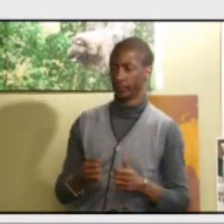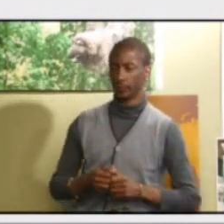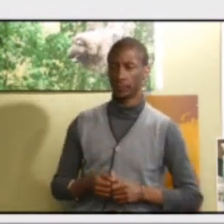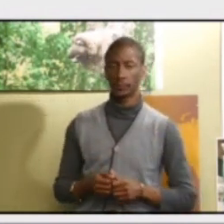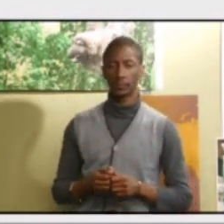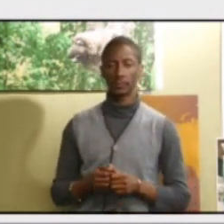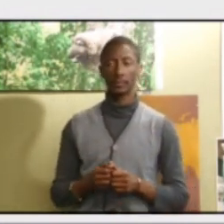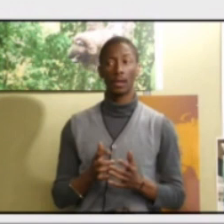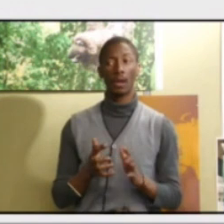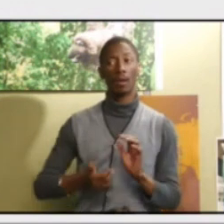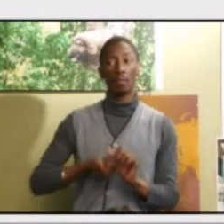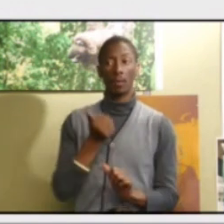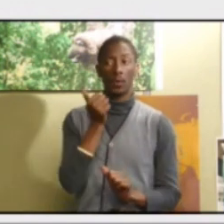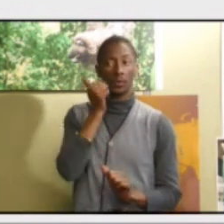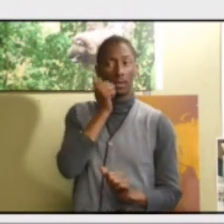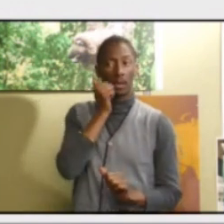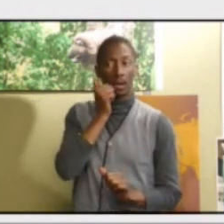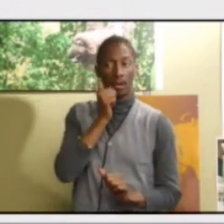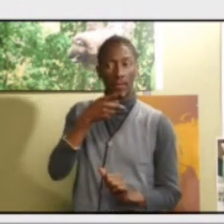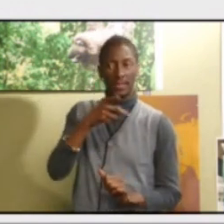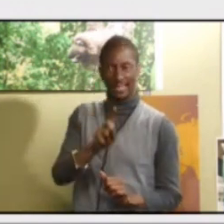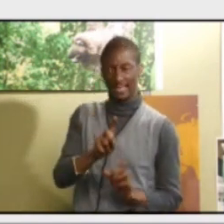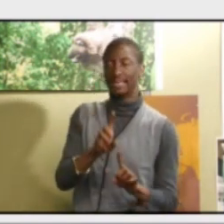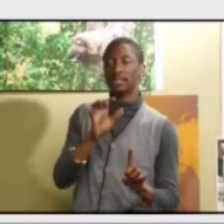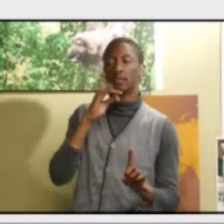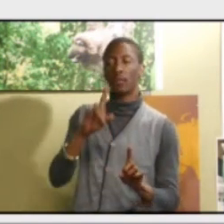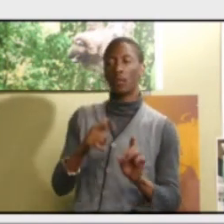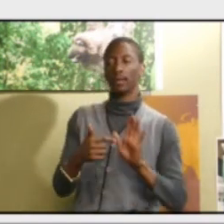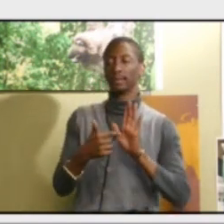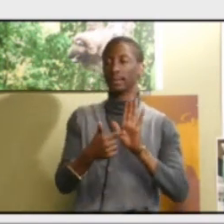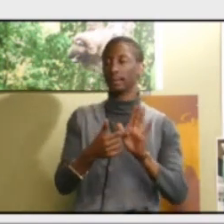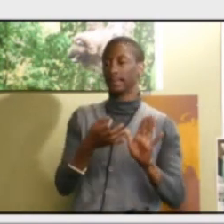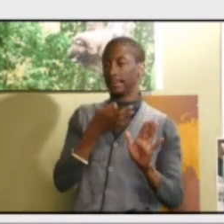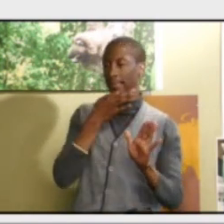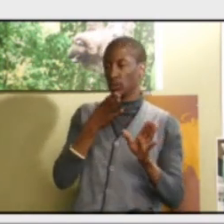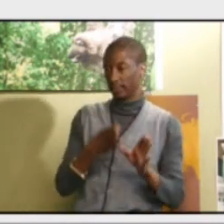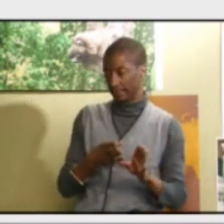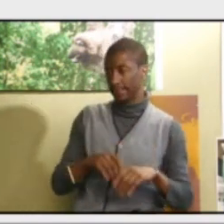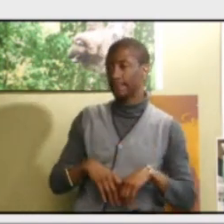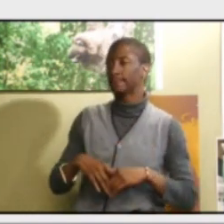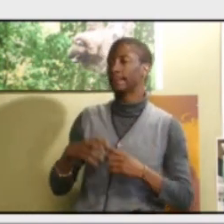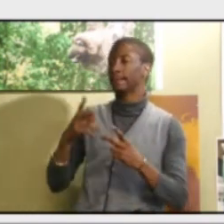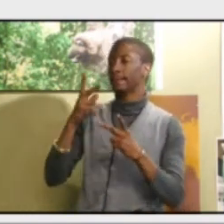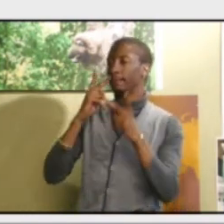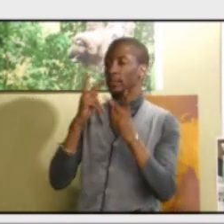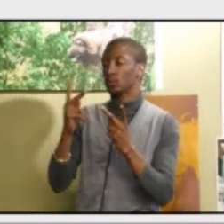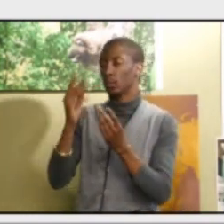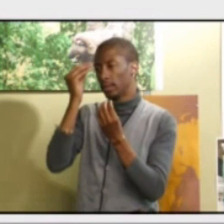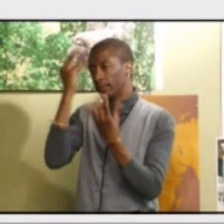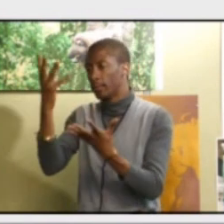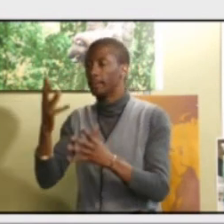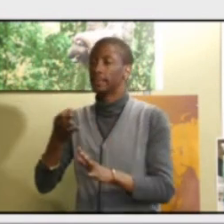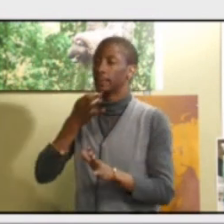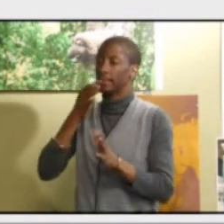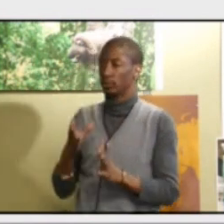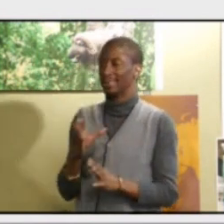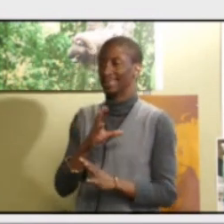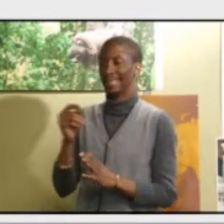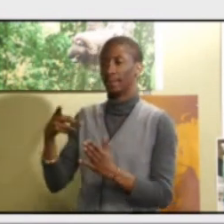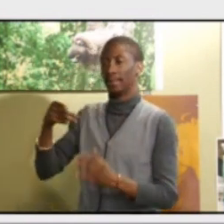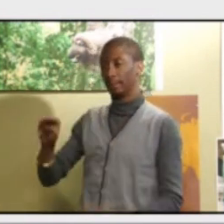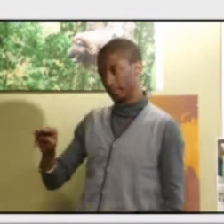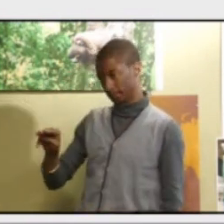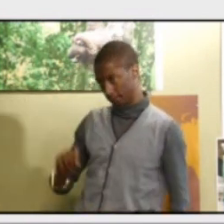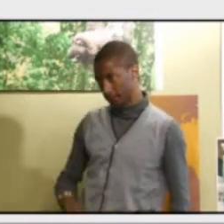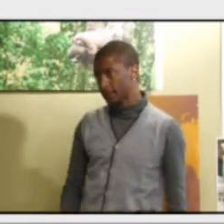Our most commonly used PDs are for exhibit specialists, visual information specialists, and project managers.